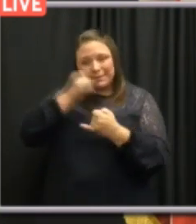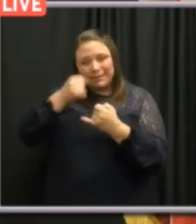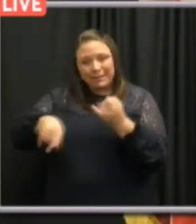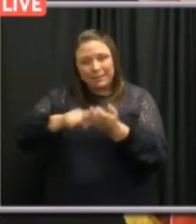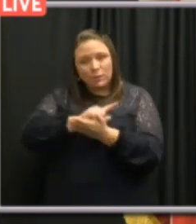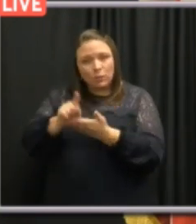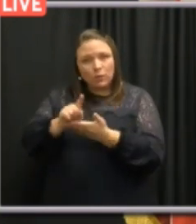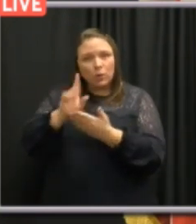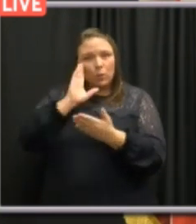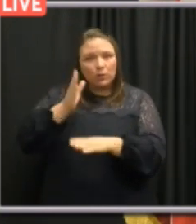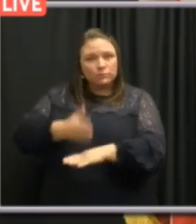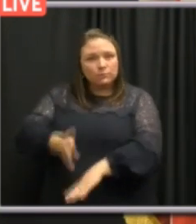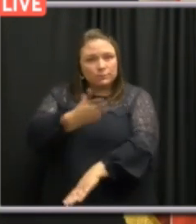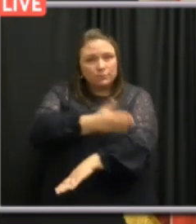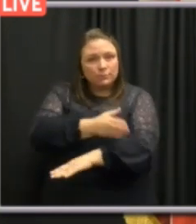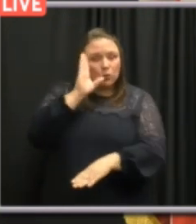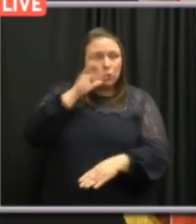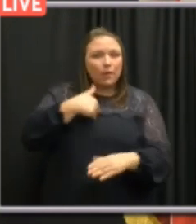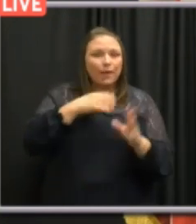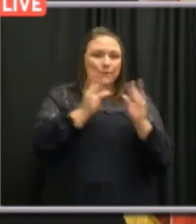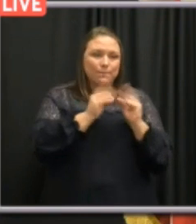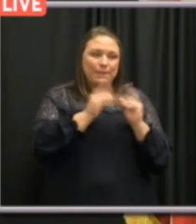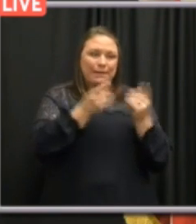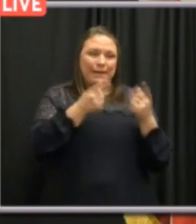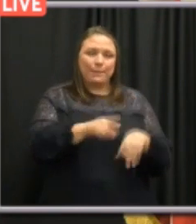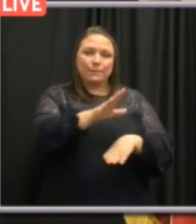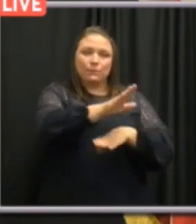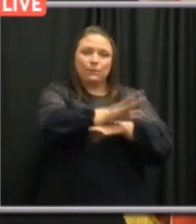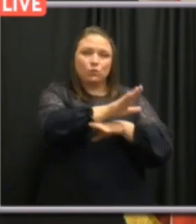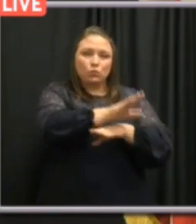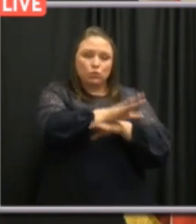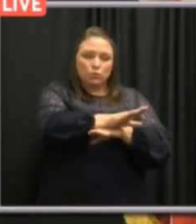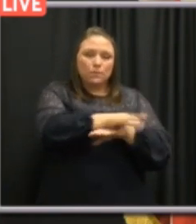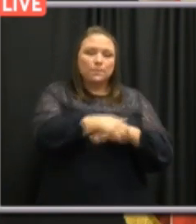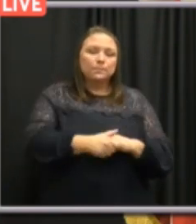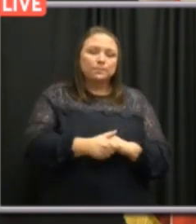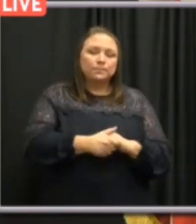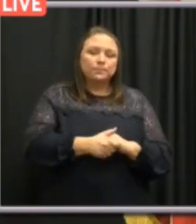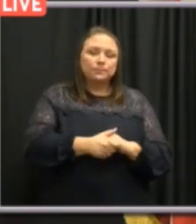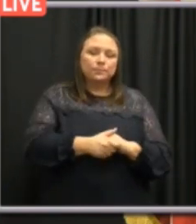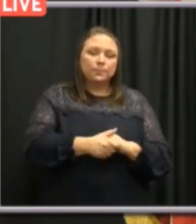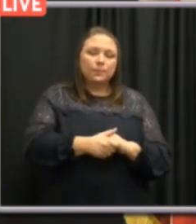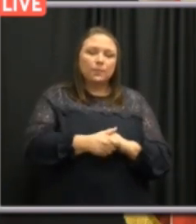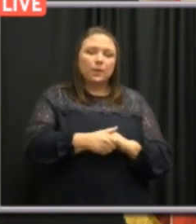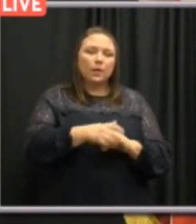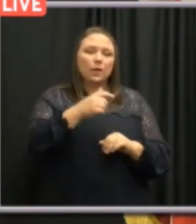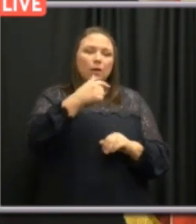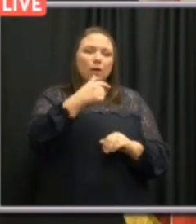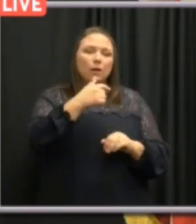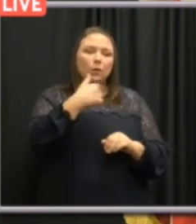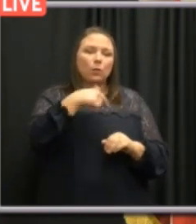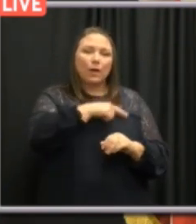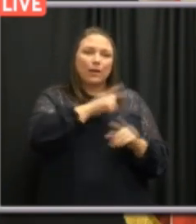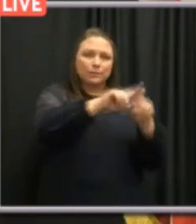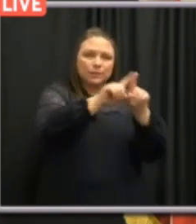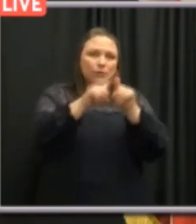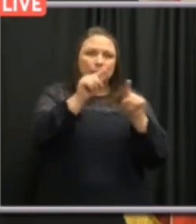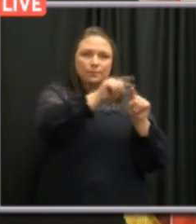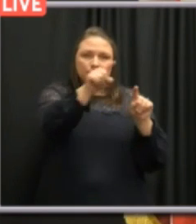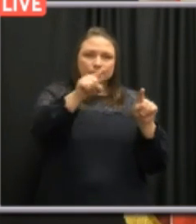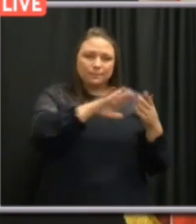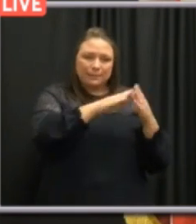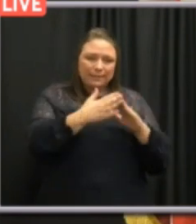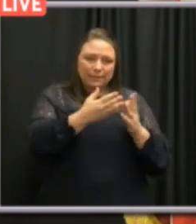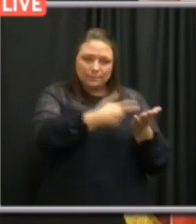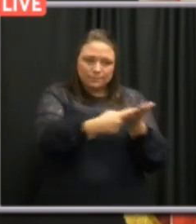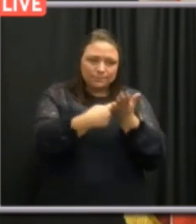be a lot of progress. I know there's a meeting going on this afternoon between the cities and